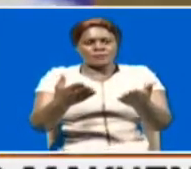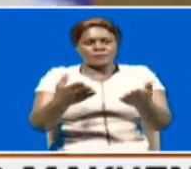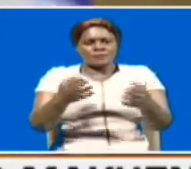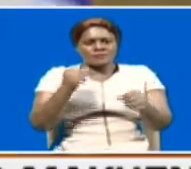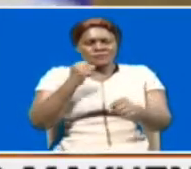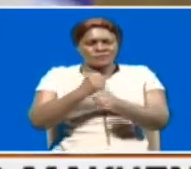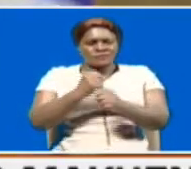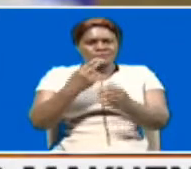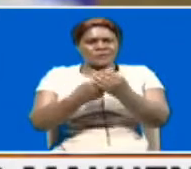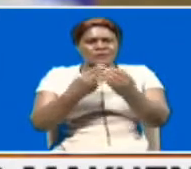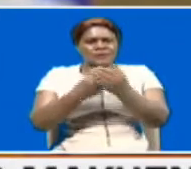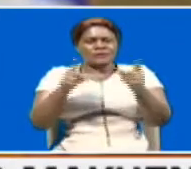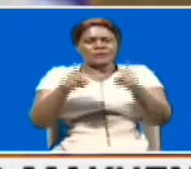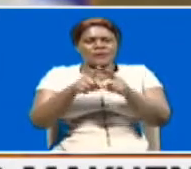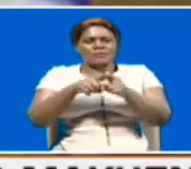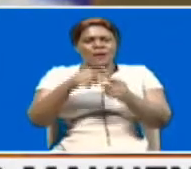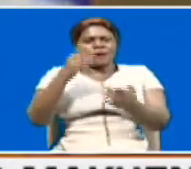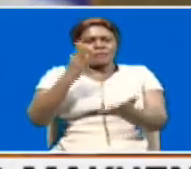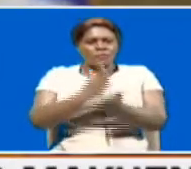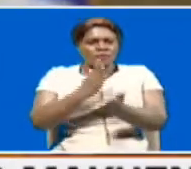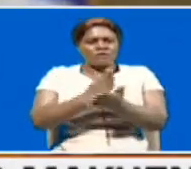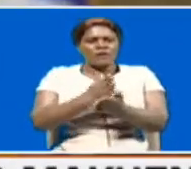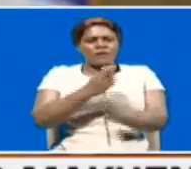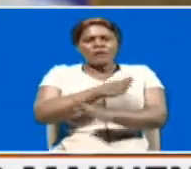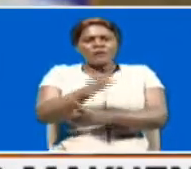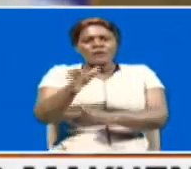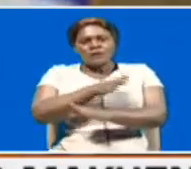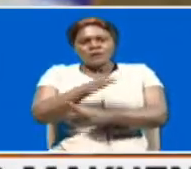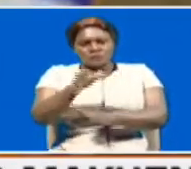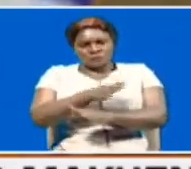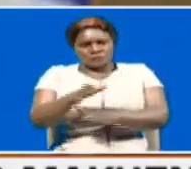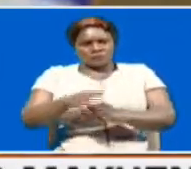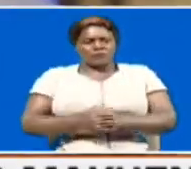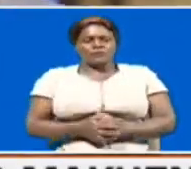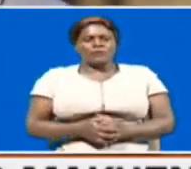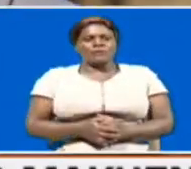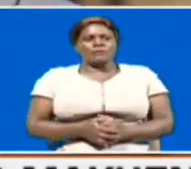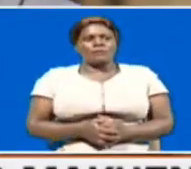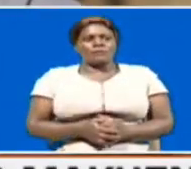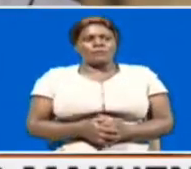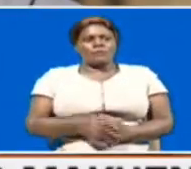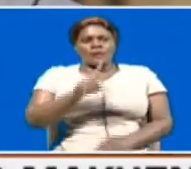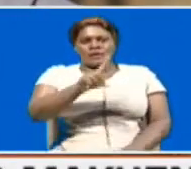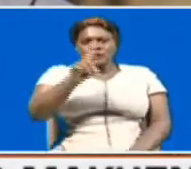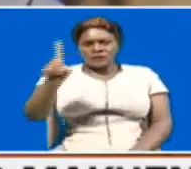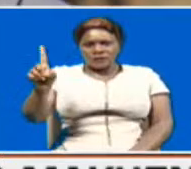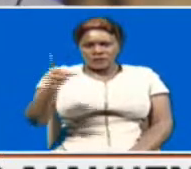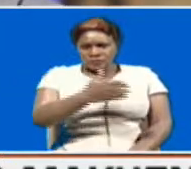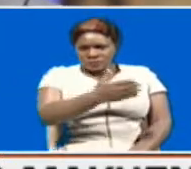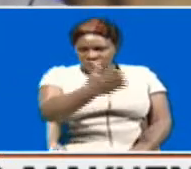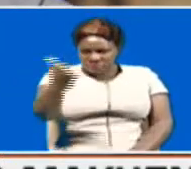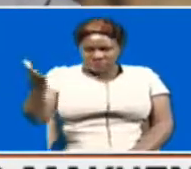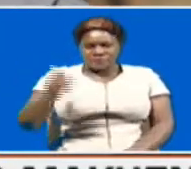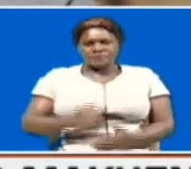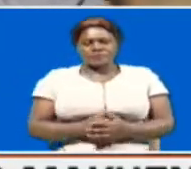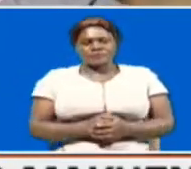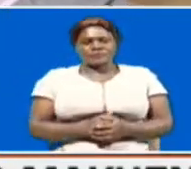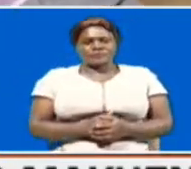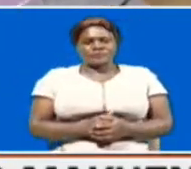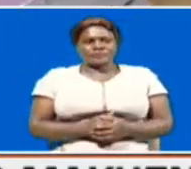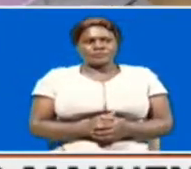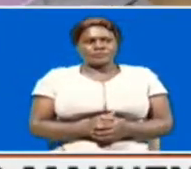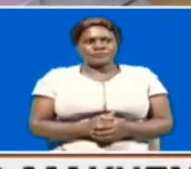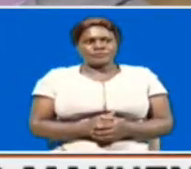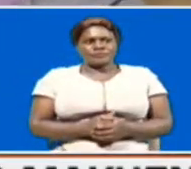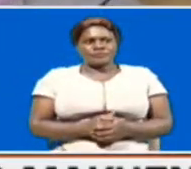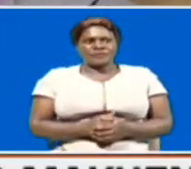implementing partners and that we start moving it gradually to the county government. Each one of you seated here